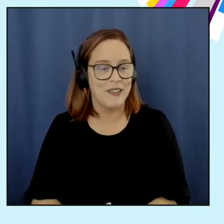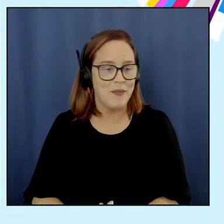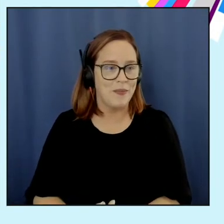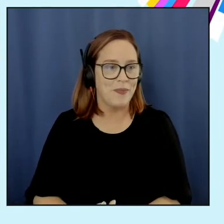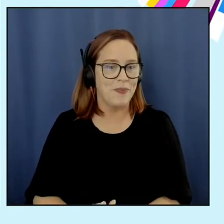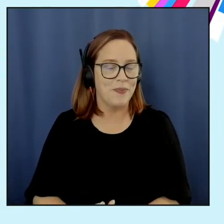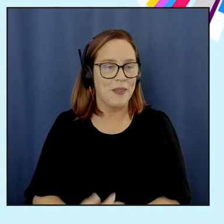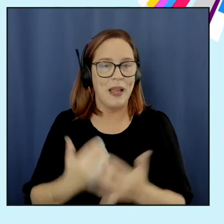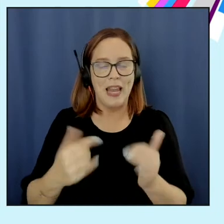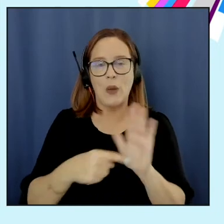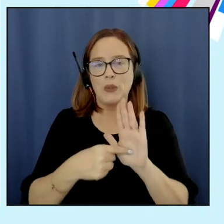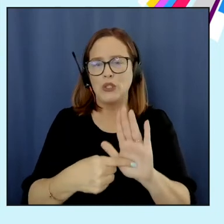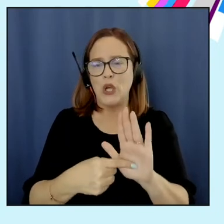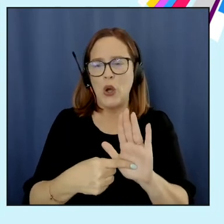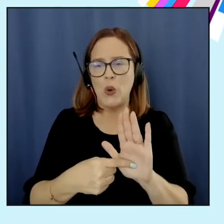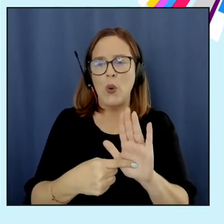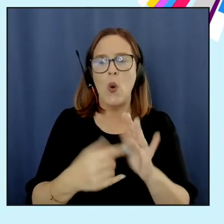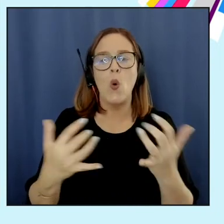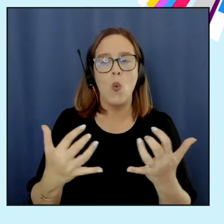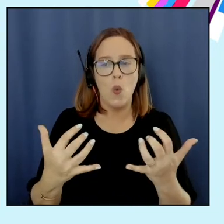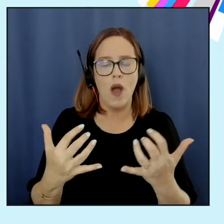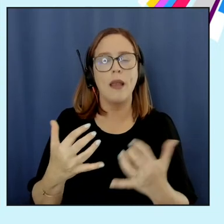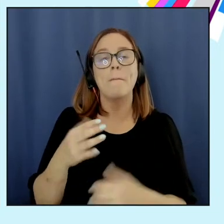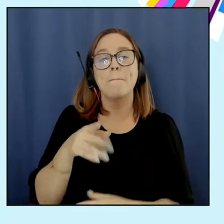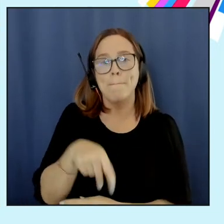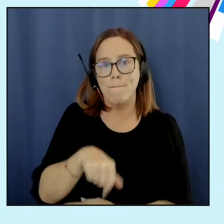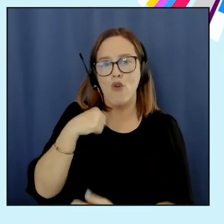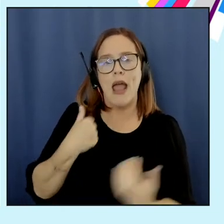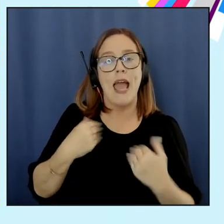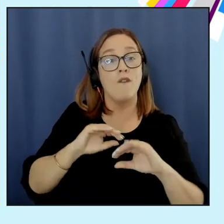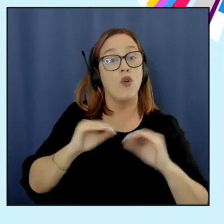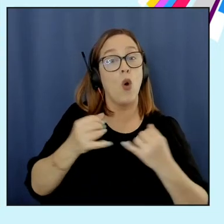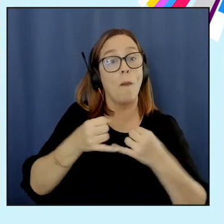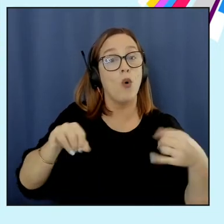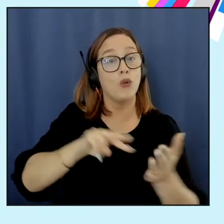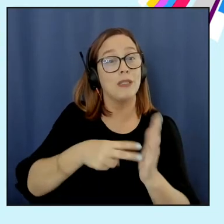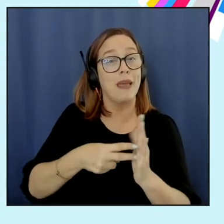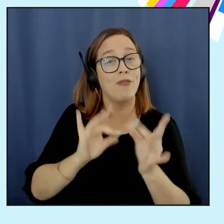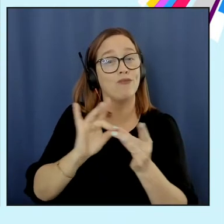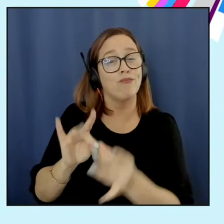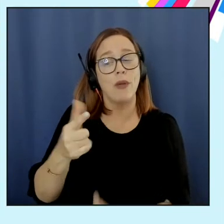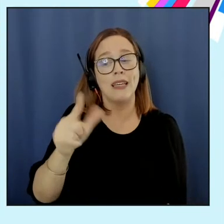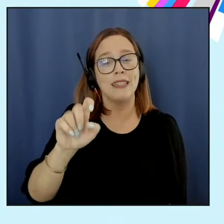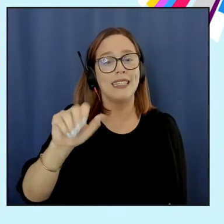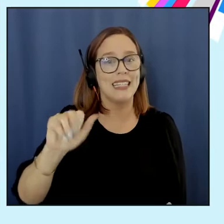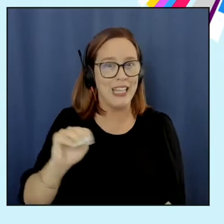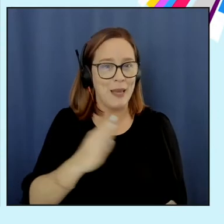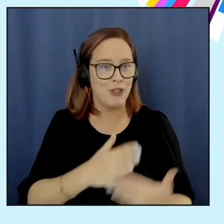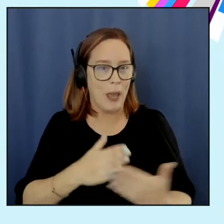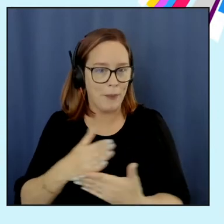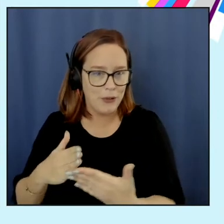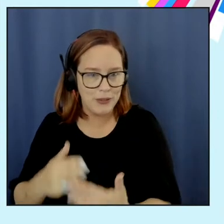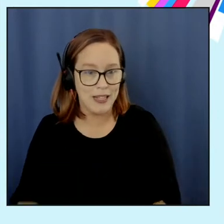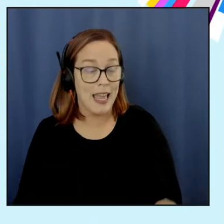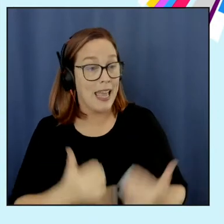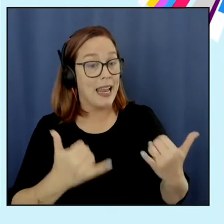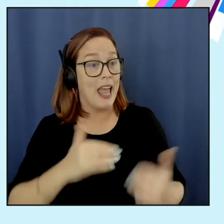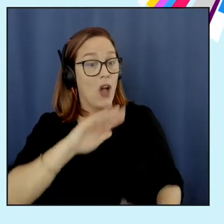No Borders means to them and talk about their work. For that, I'd like to welcome Pia, Trace, and Erica to the